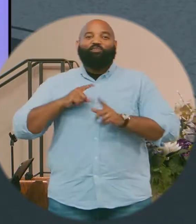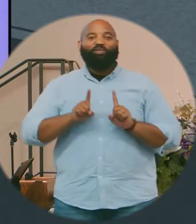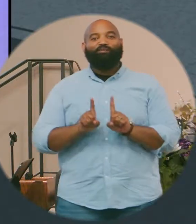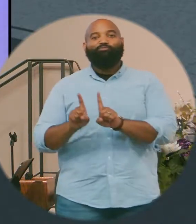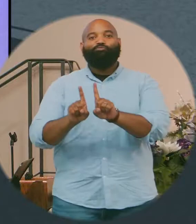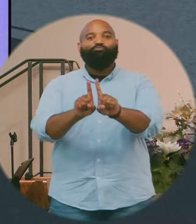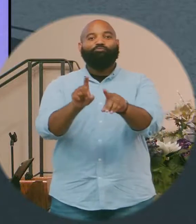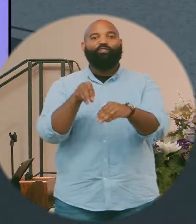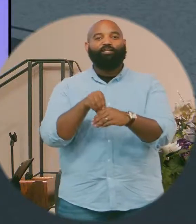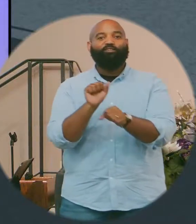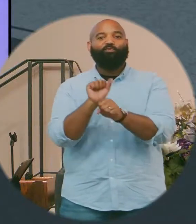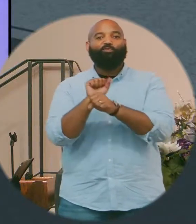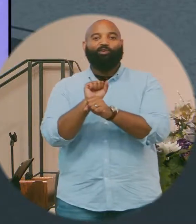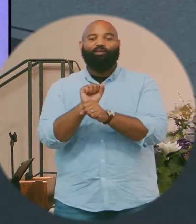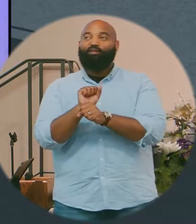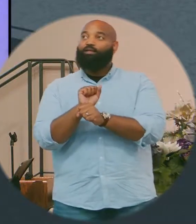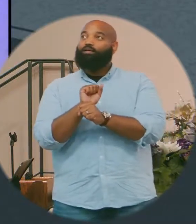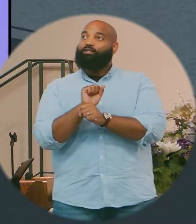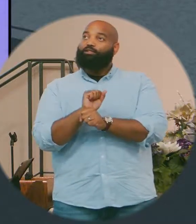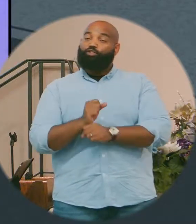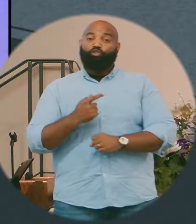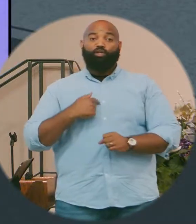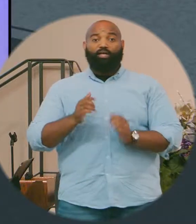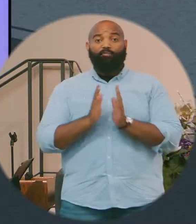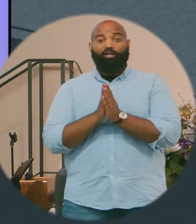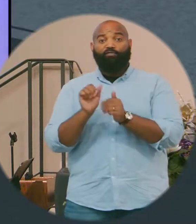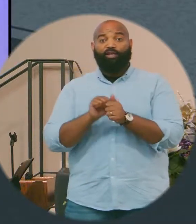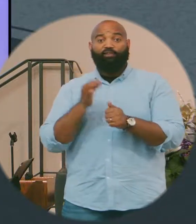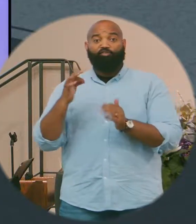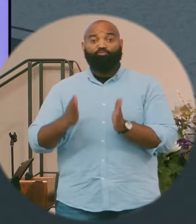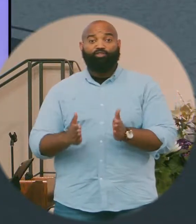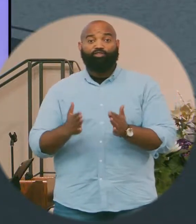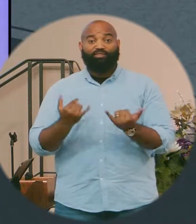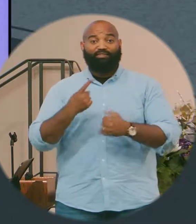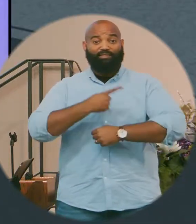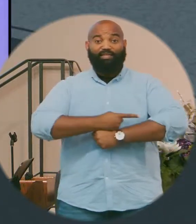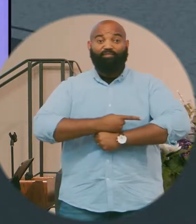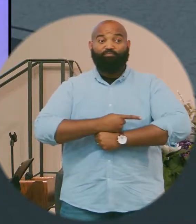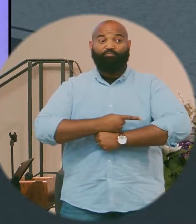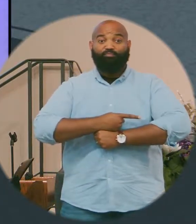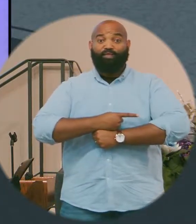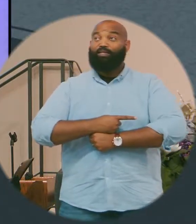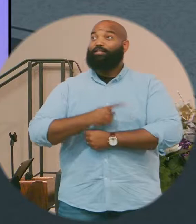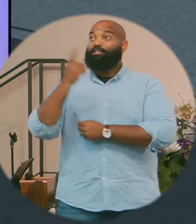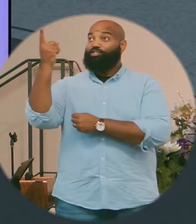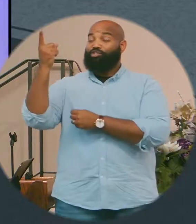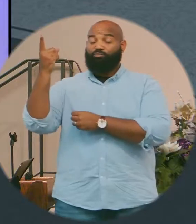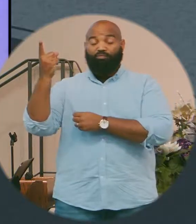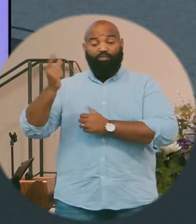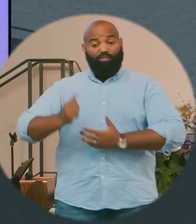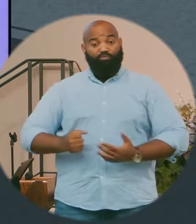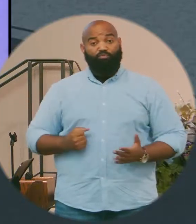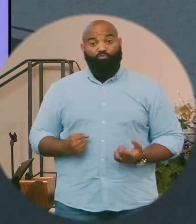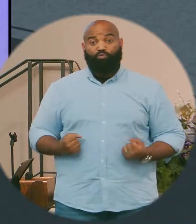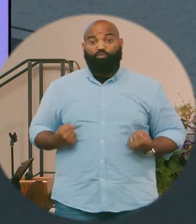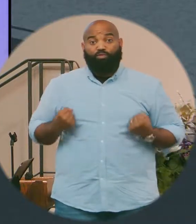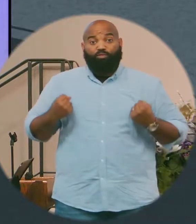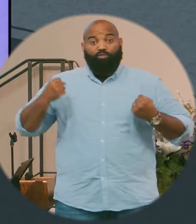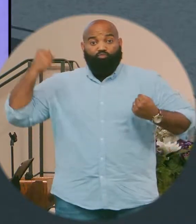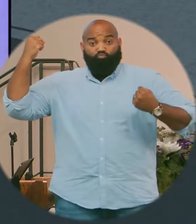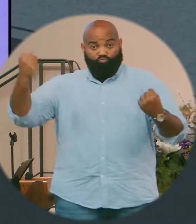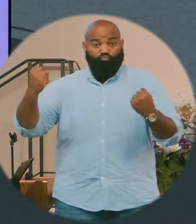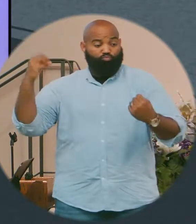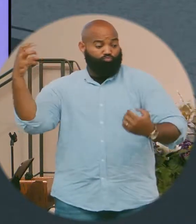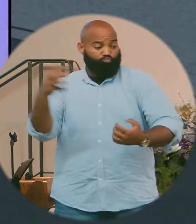pray, God, for everyone that's standing in your pulpit to preach, that you will give, your power will go forth, and that your people